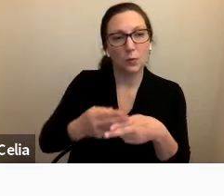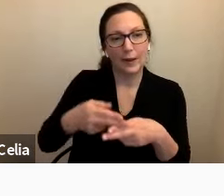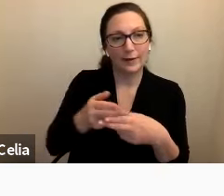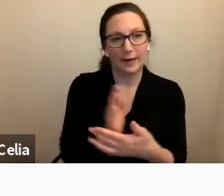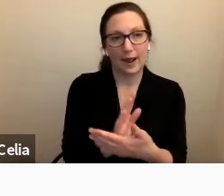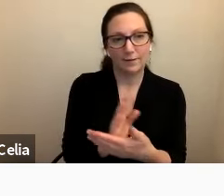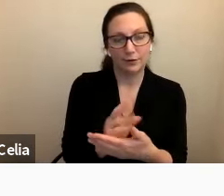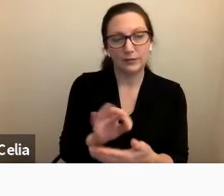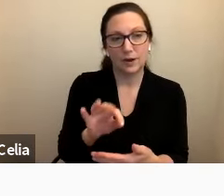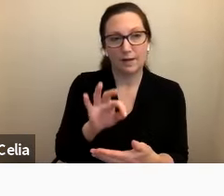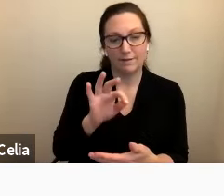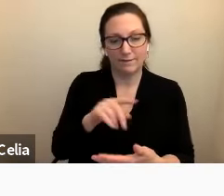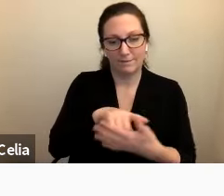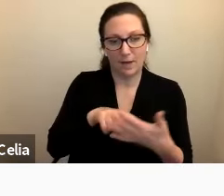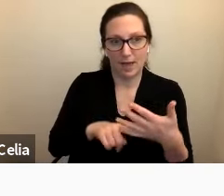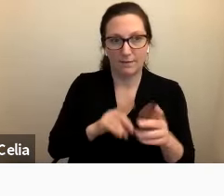5 different indicators,